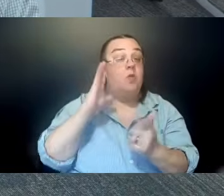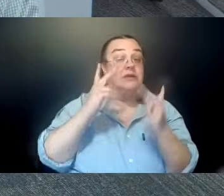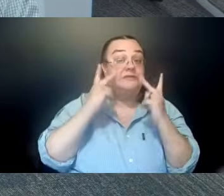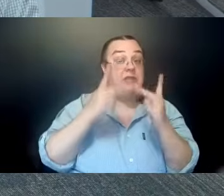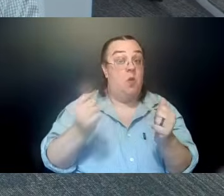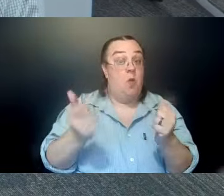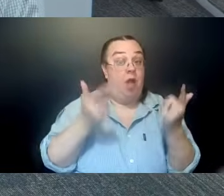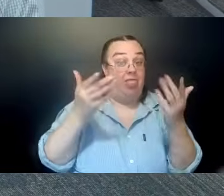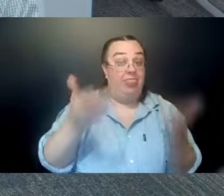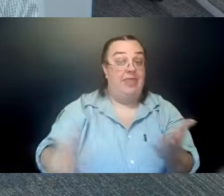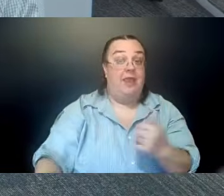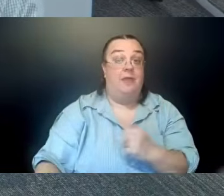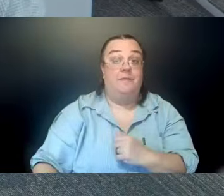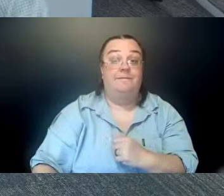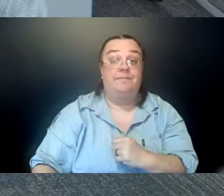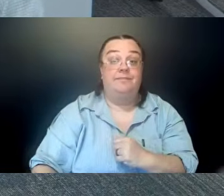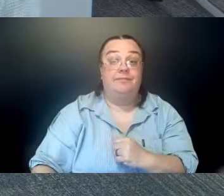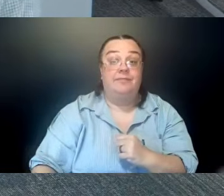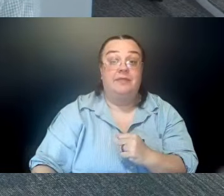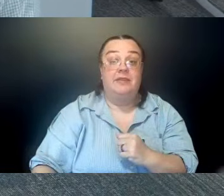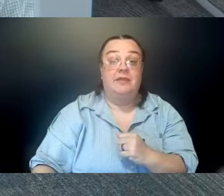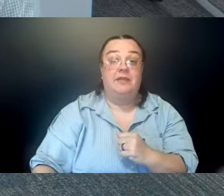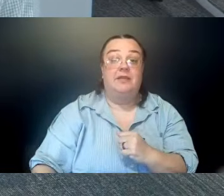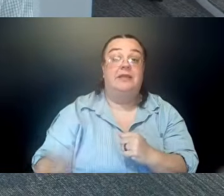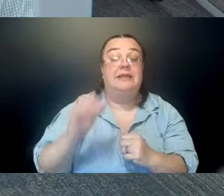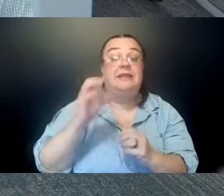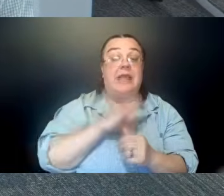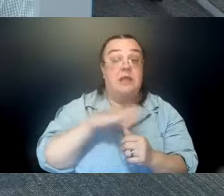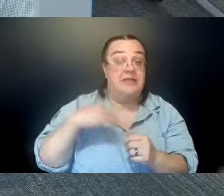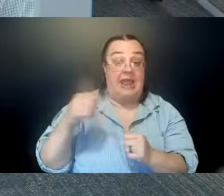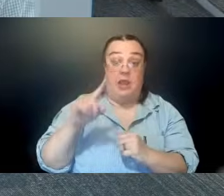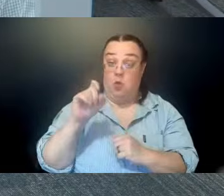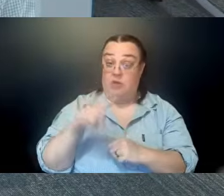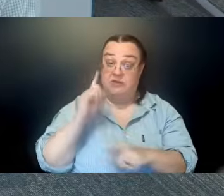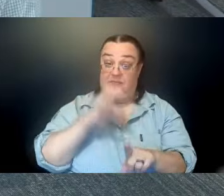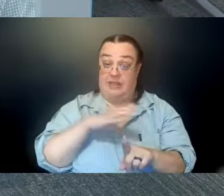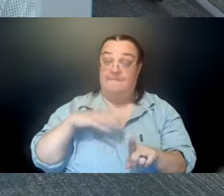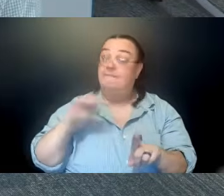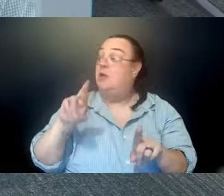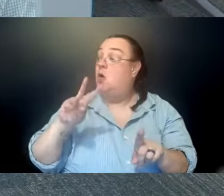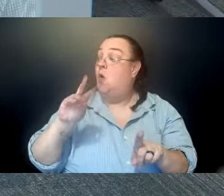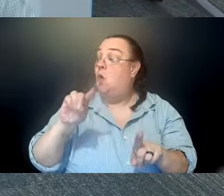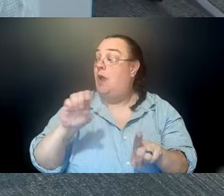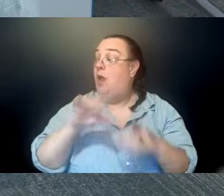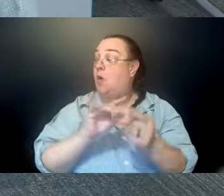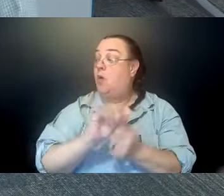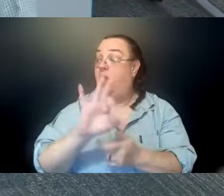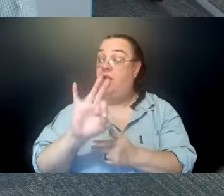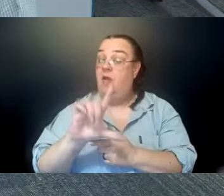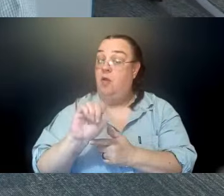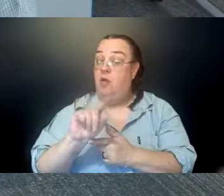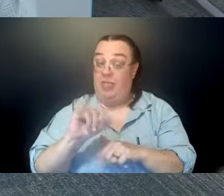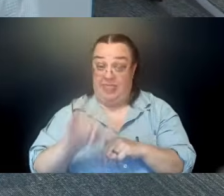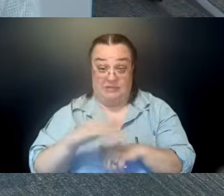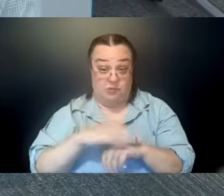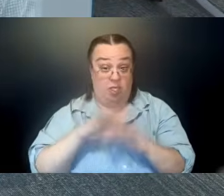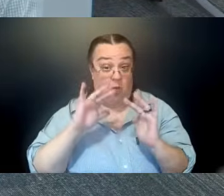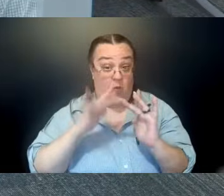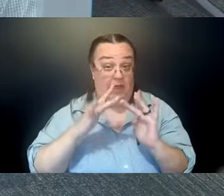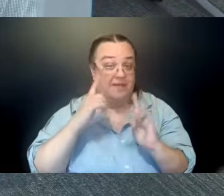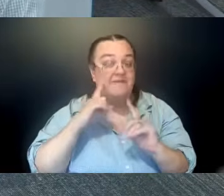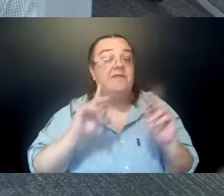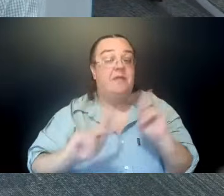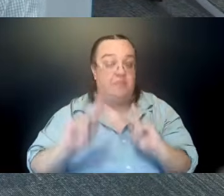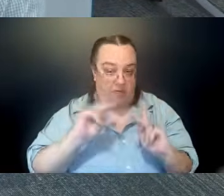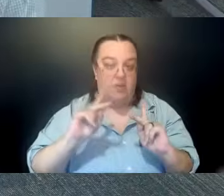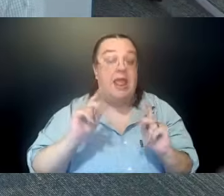there. Council, any questions for the committee? Mr. Wade? So regarding the float aspect, is that on the website? So for folks, is.